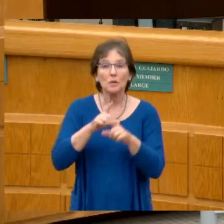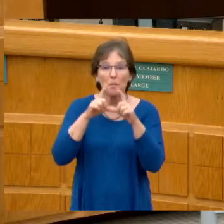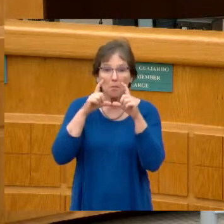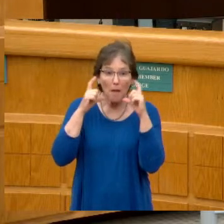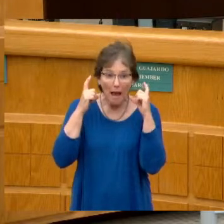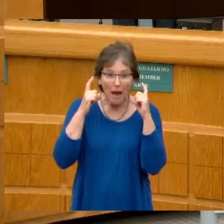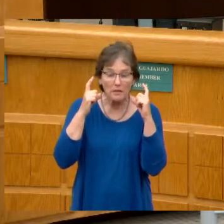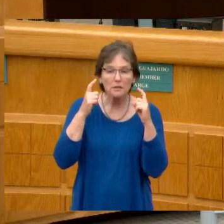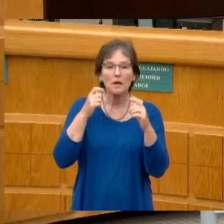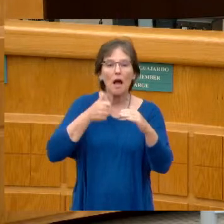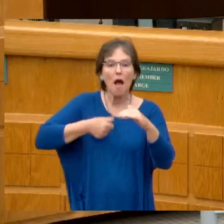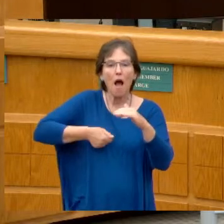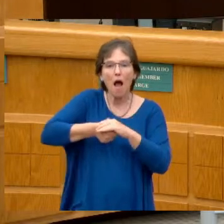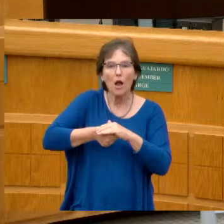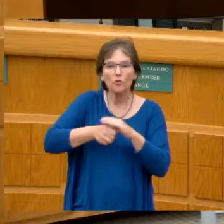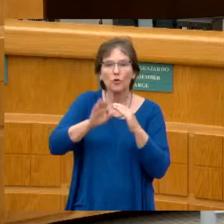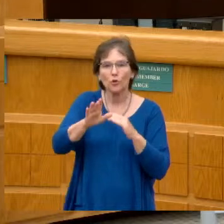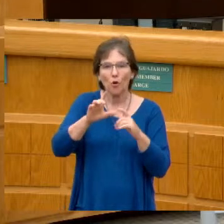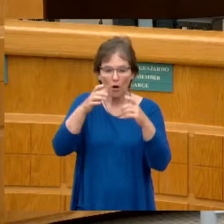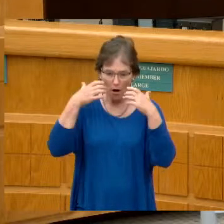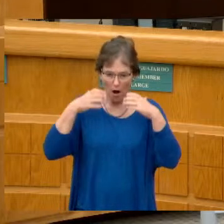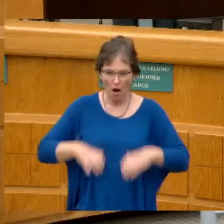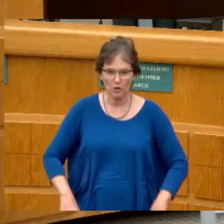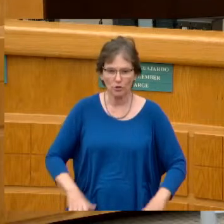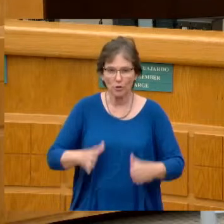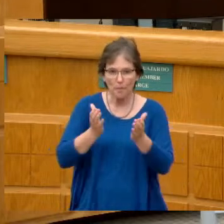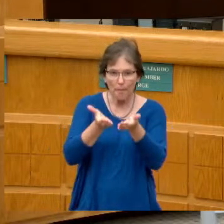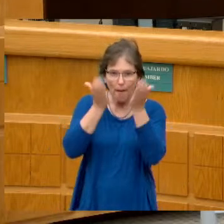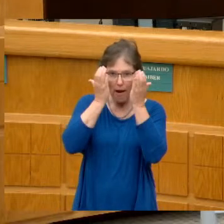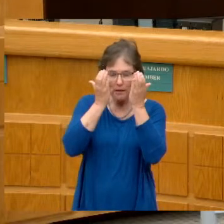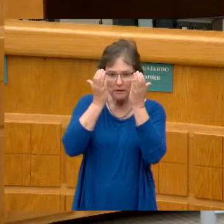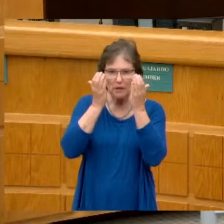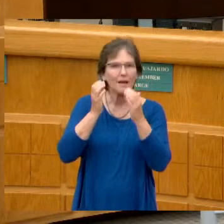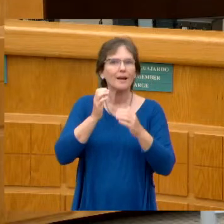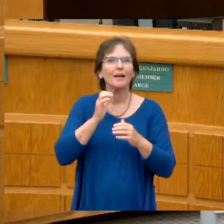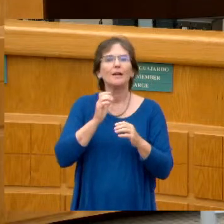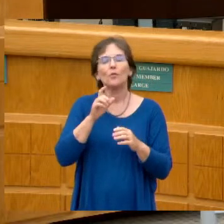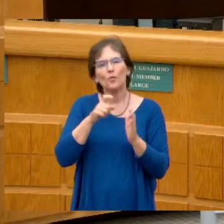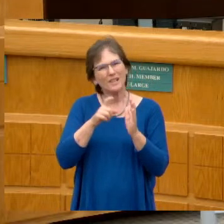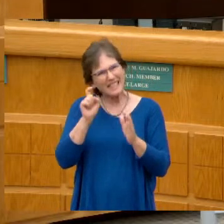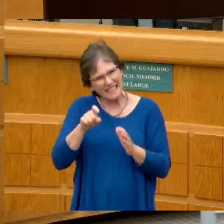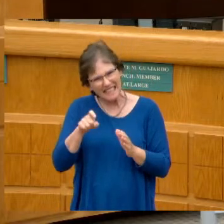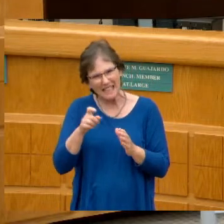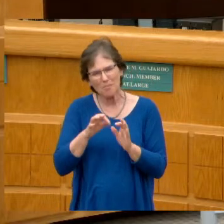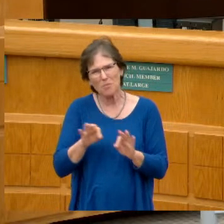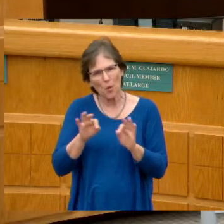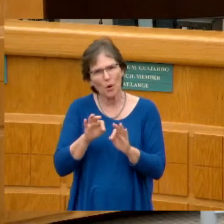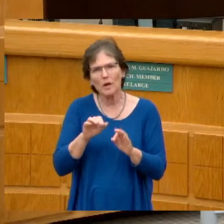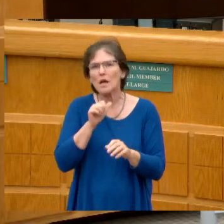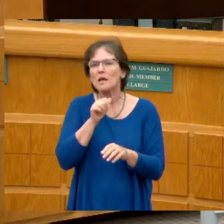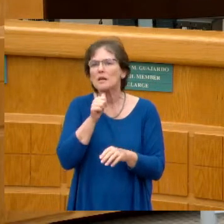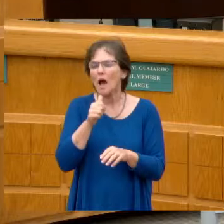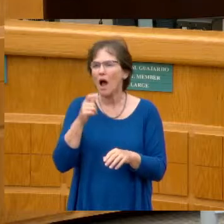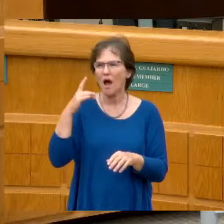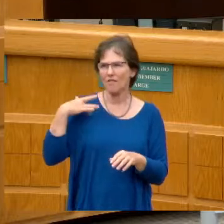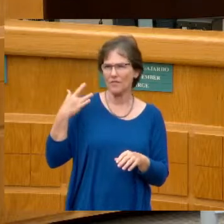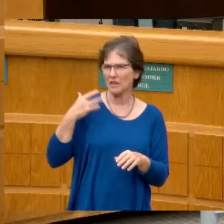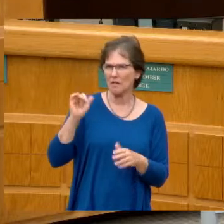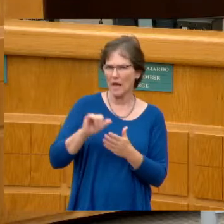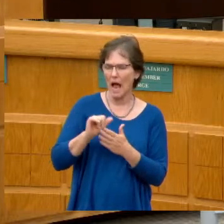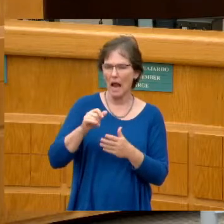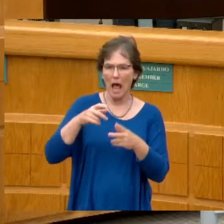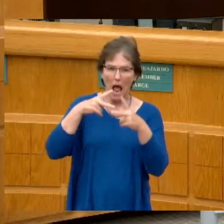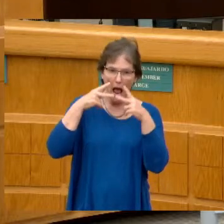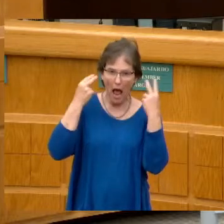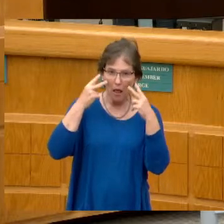how we choose to celebrate this weekend will determine how our numbers will trend. Let's celebrate safely while keeping